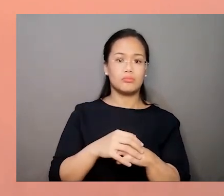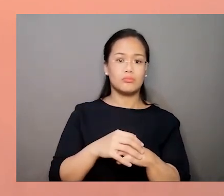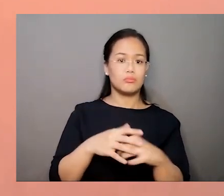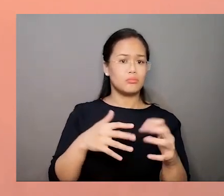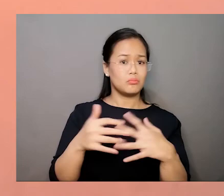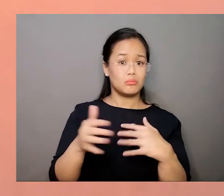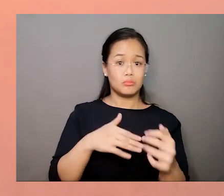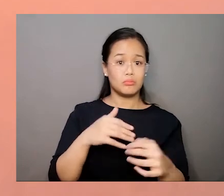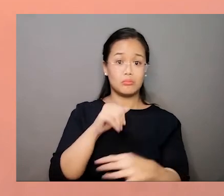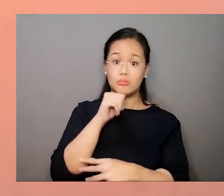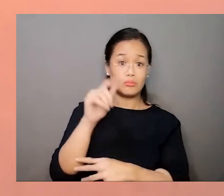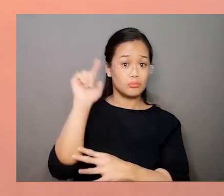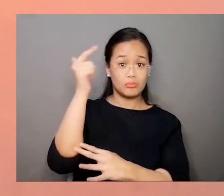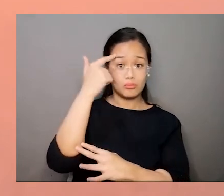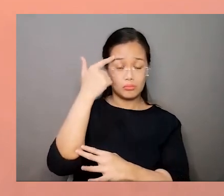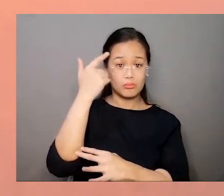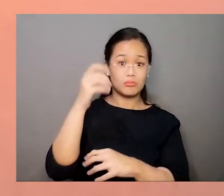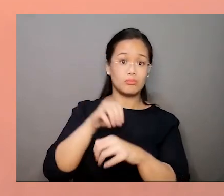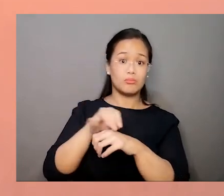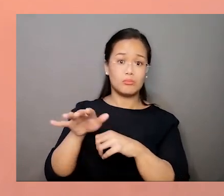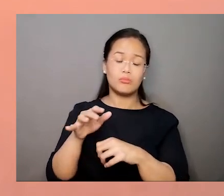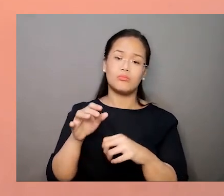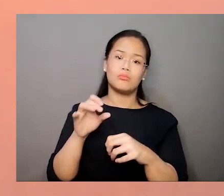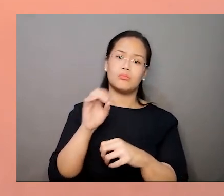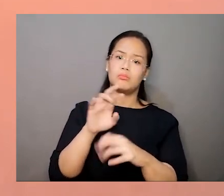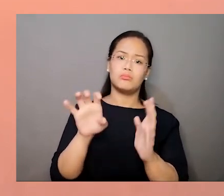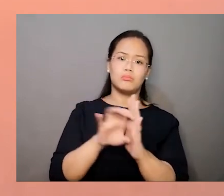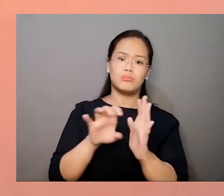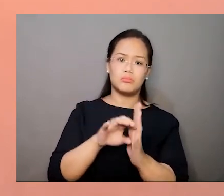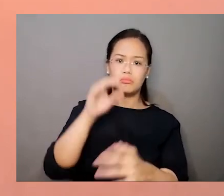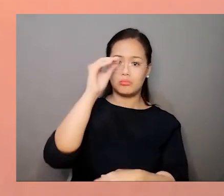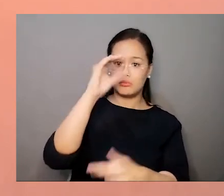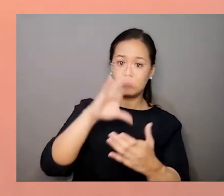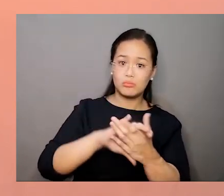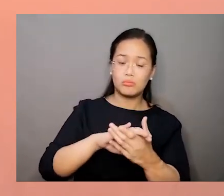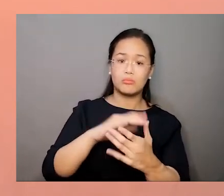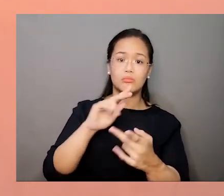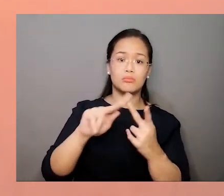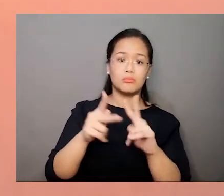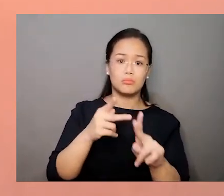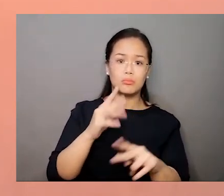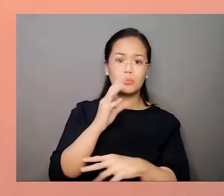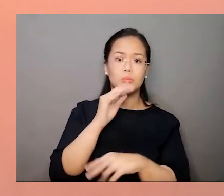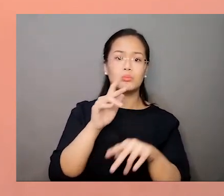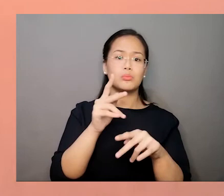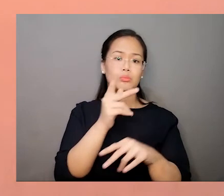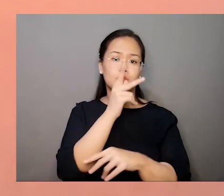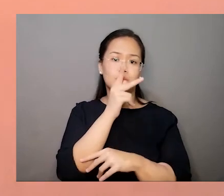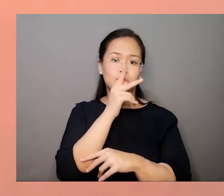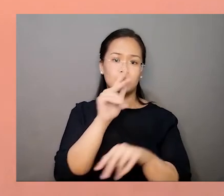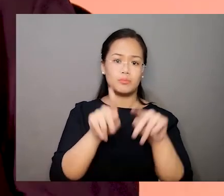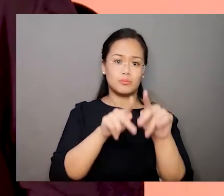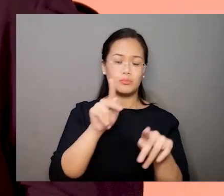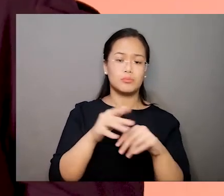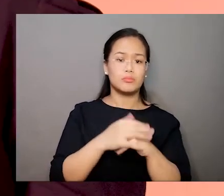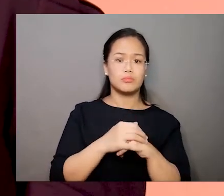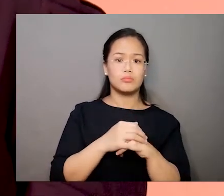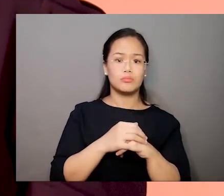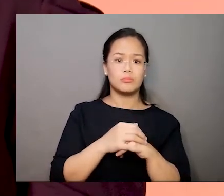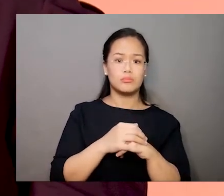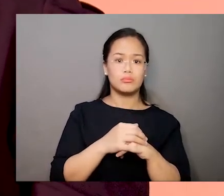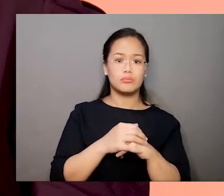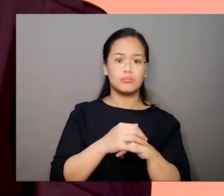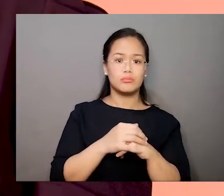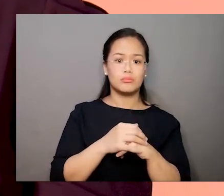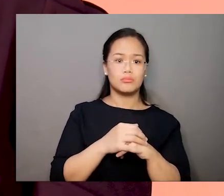agents, but by the women's spouses or partners, who are private citizens.